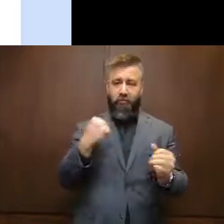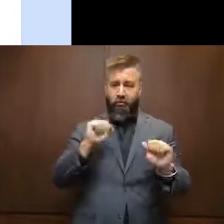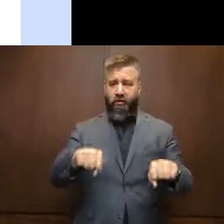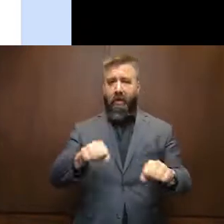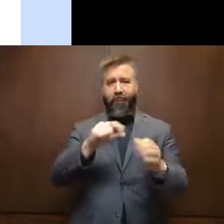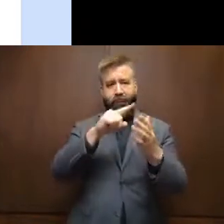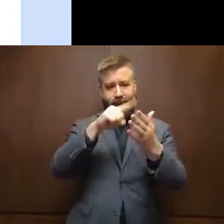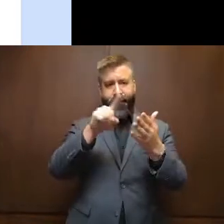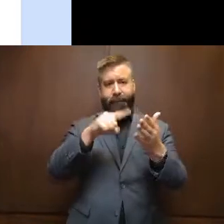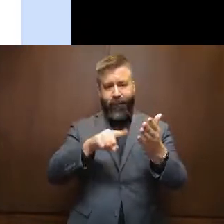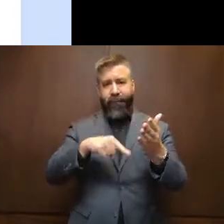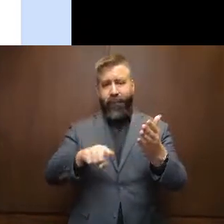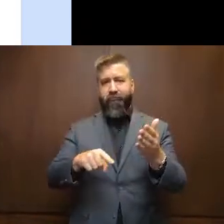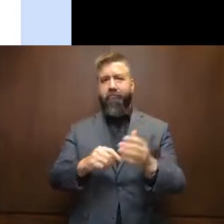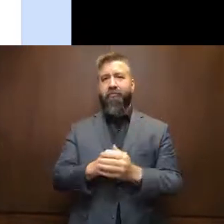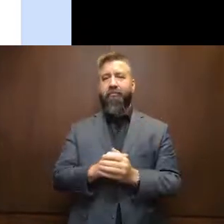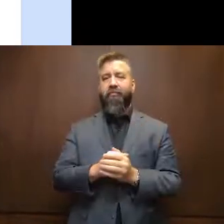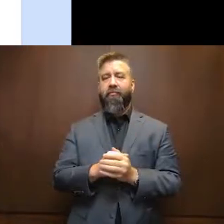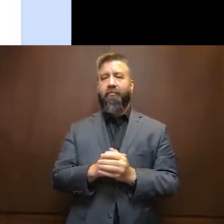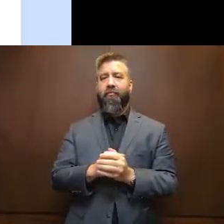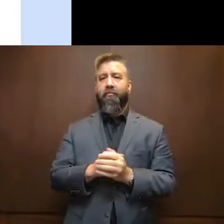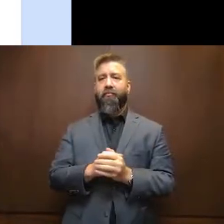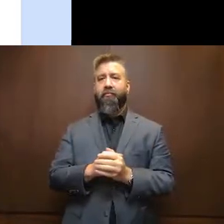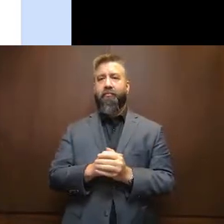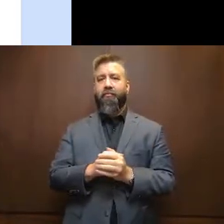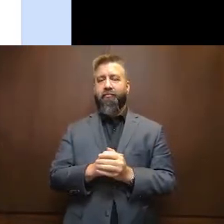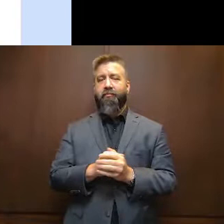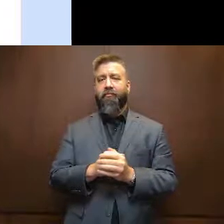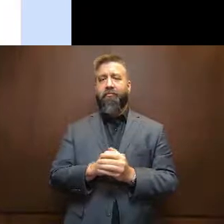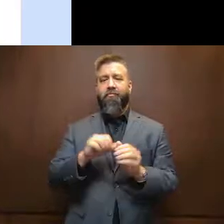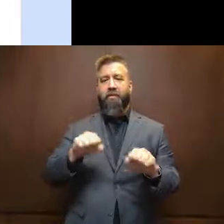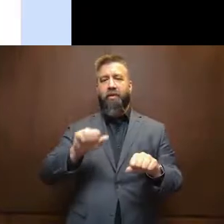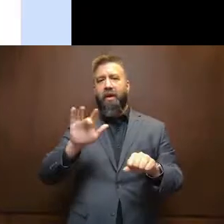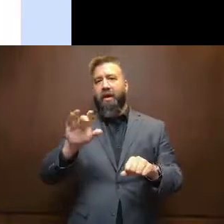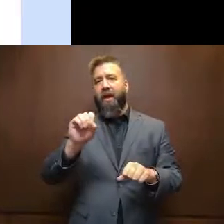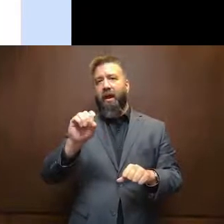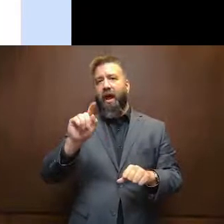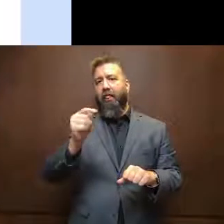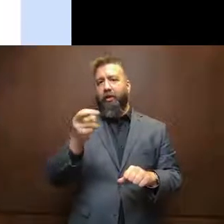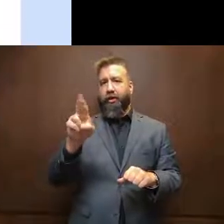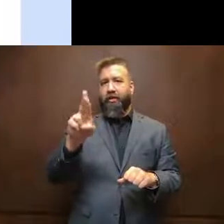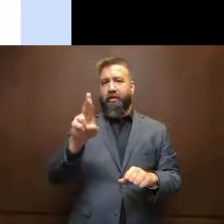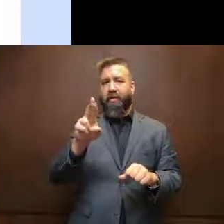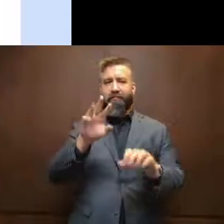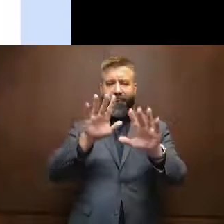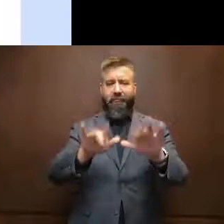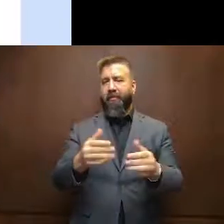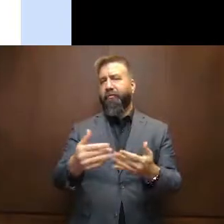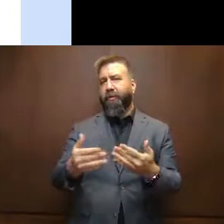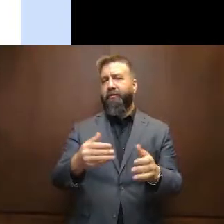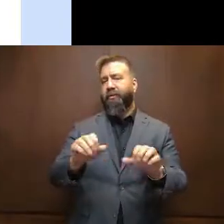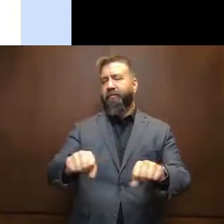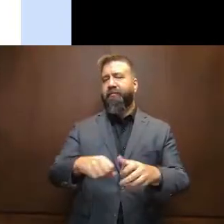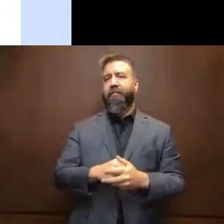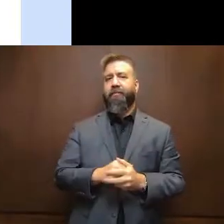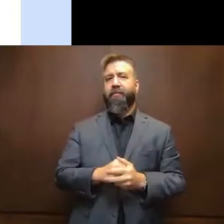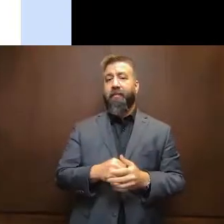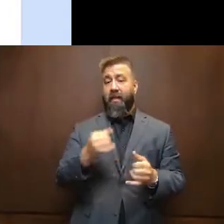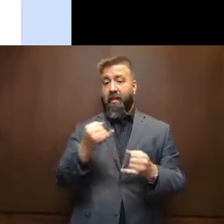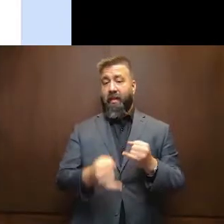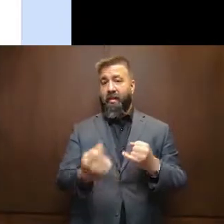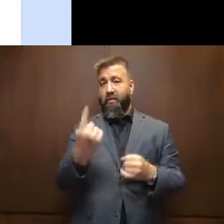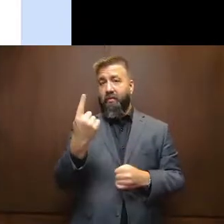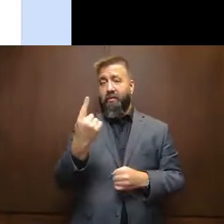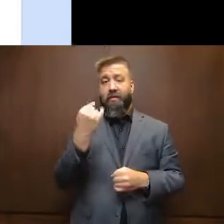that case, you can click other and type something in if you don't fall into one of those categories. The last one